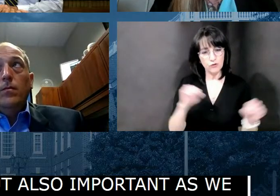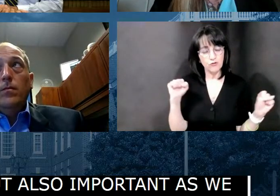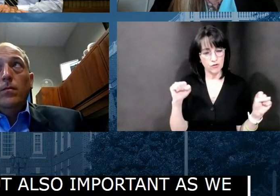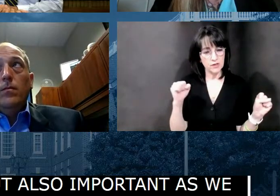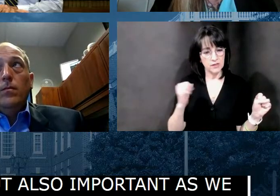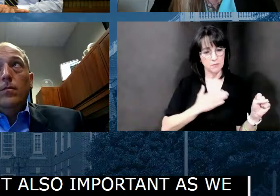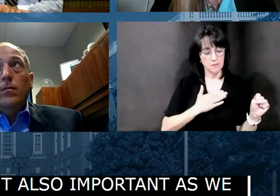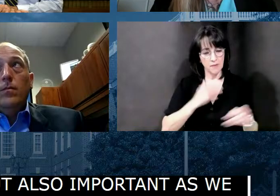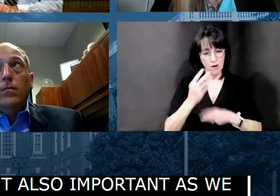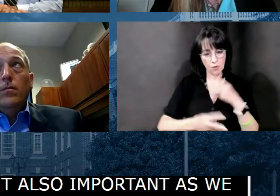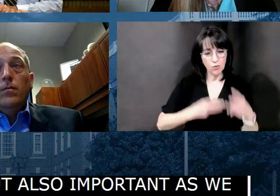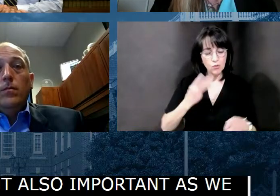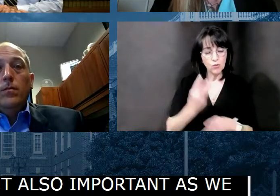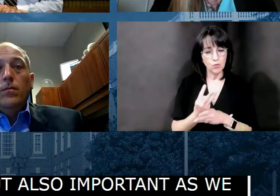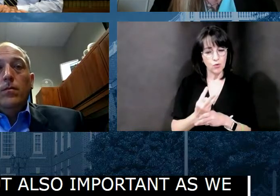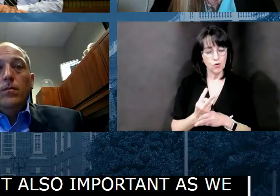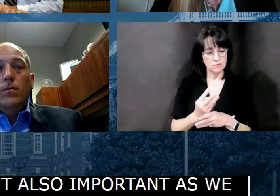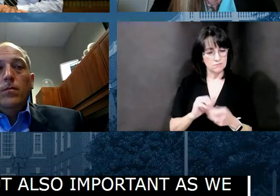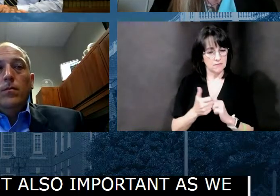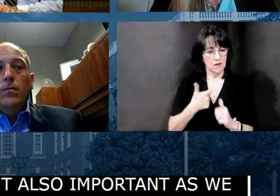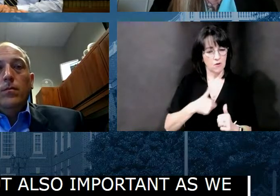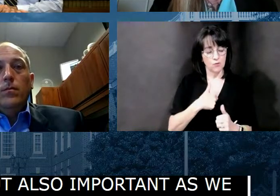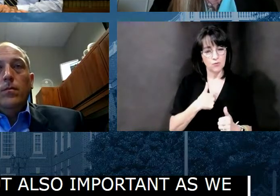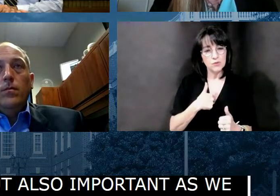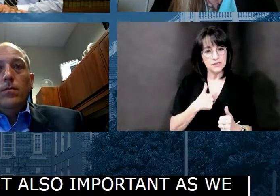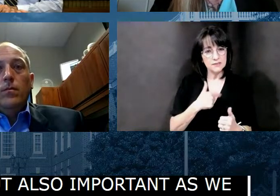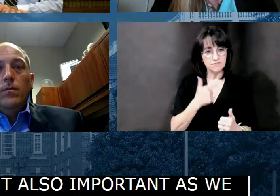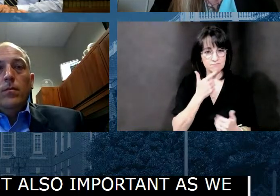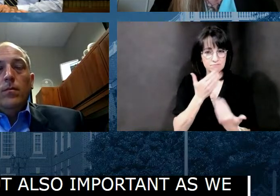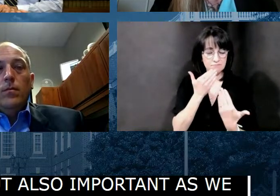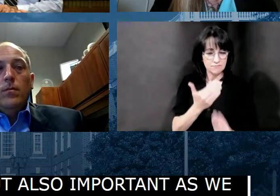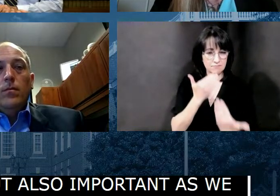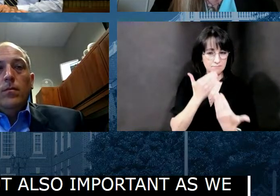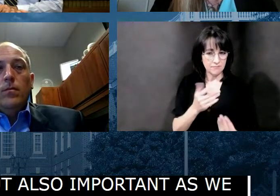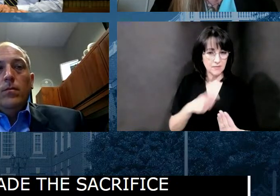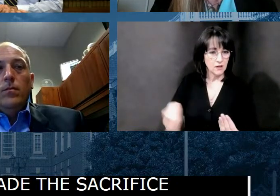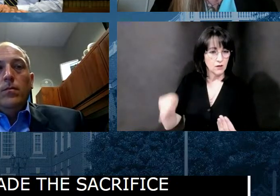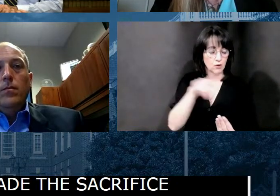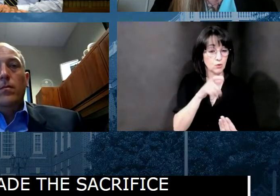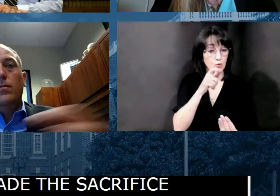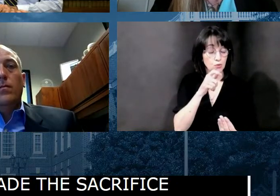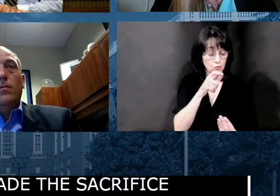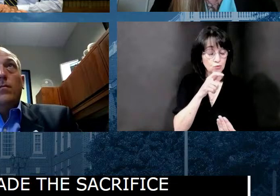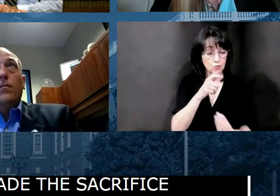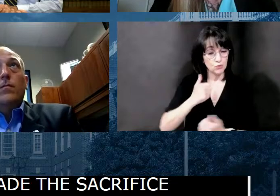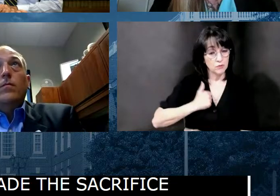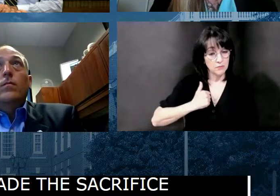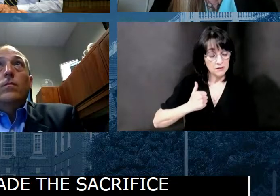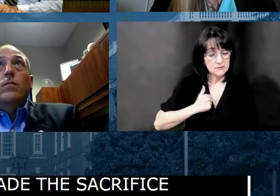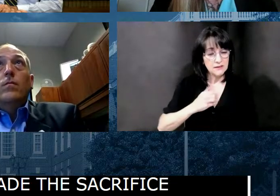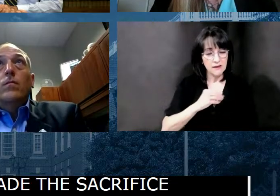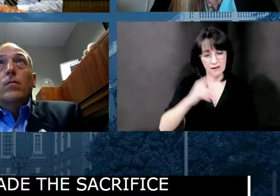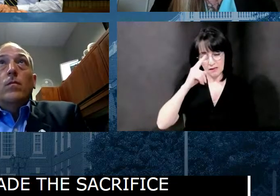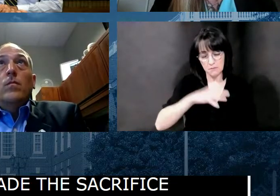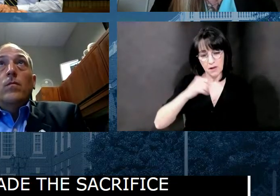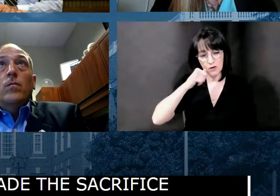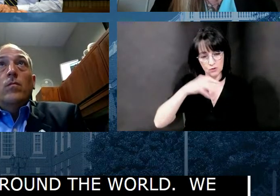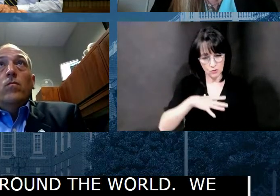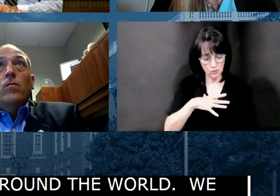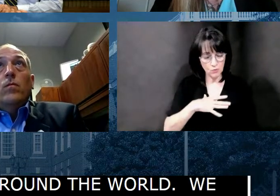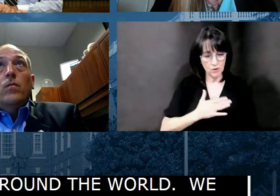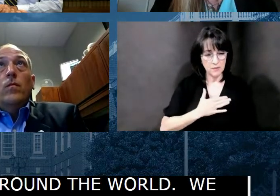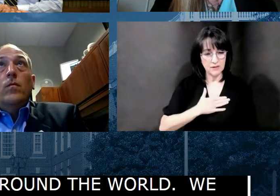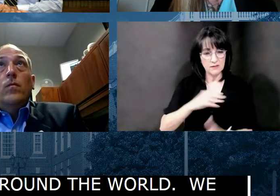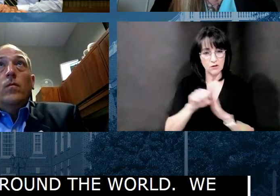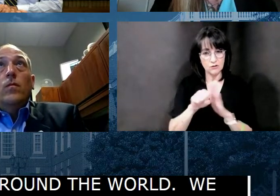say thanks and express our appreciation to those who serve today, as well as to the men and women veterans in our state. We